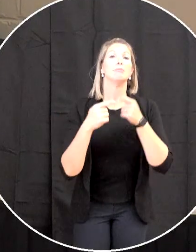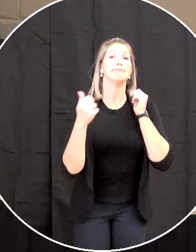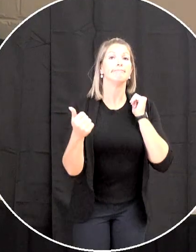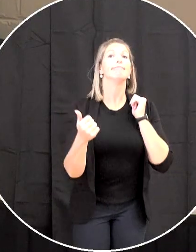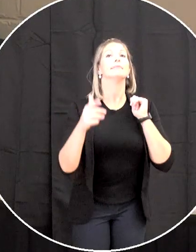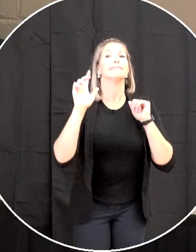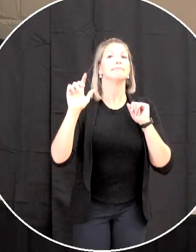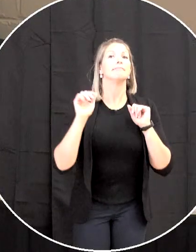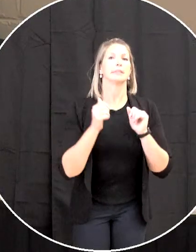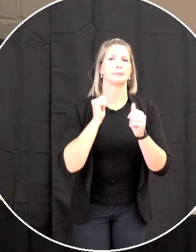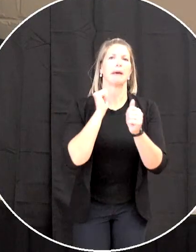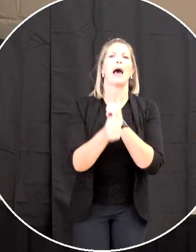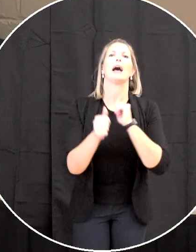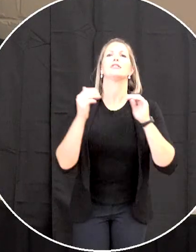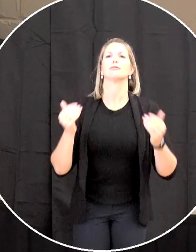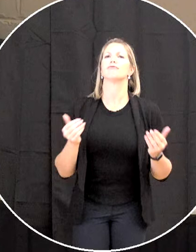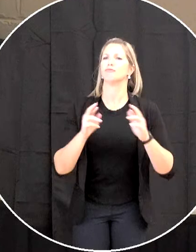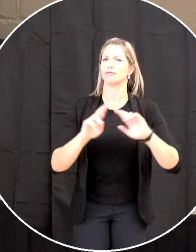Motion carries.